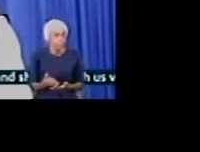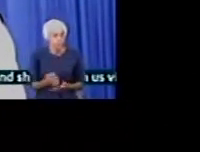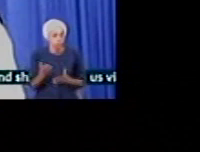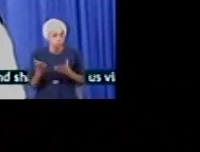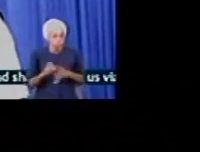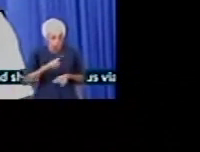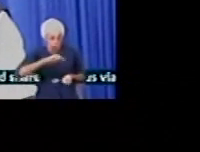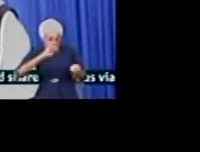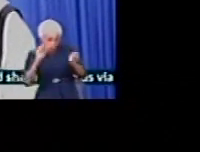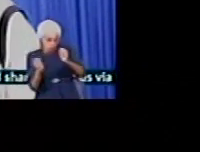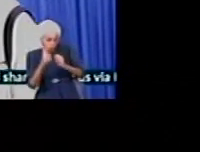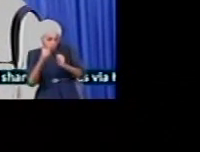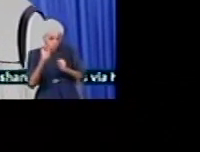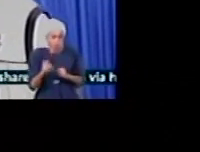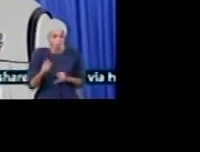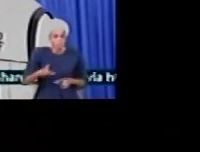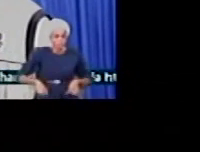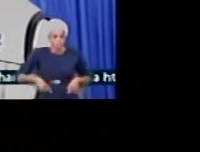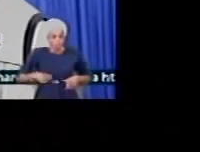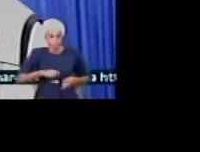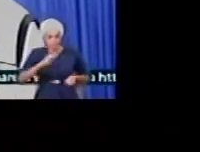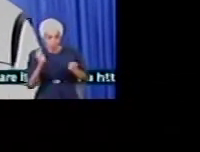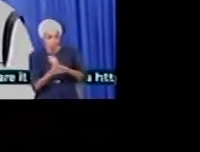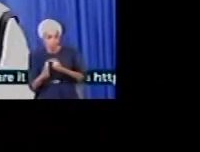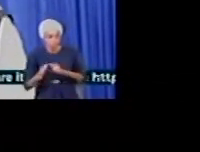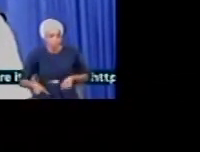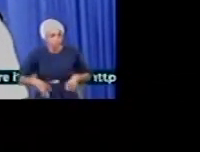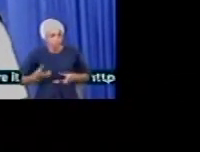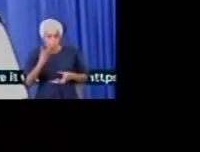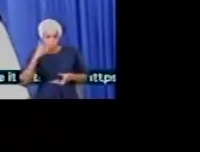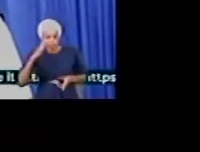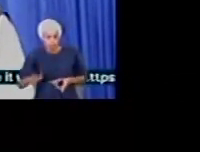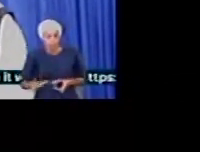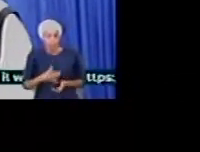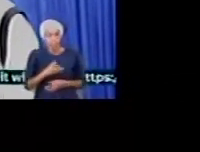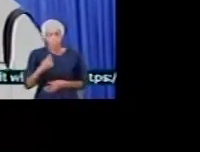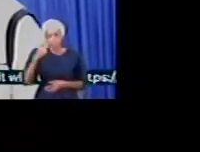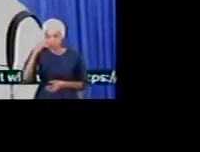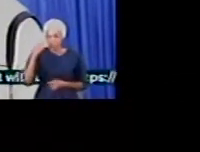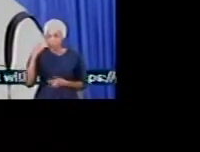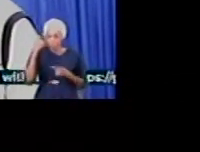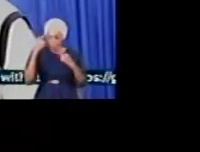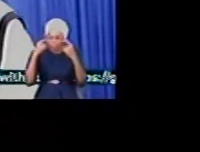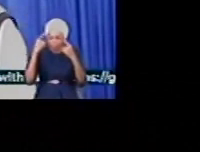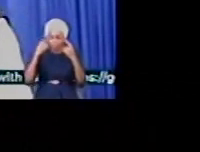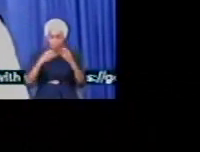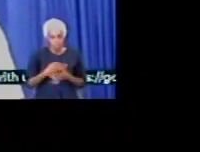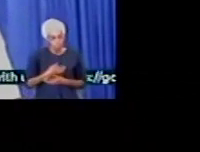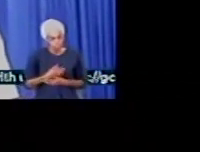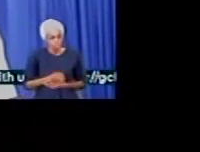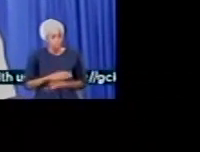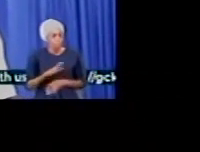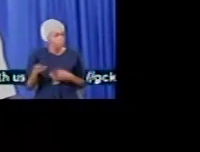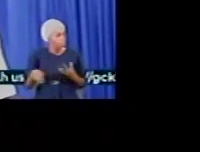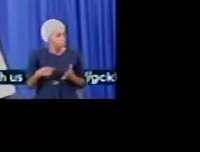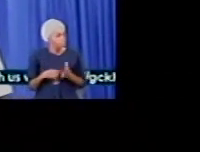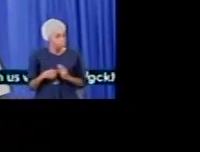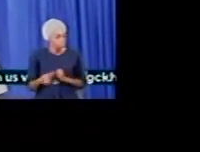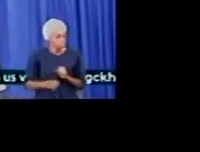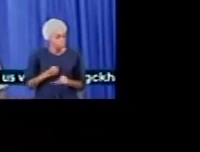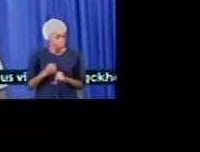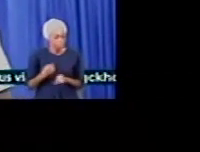if I've not been thinking well, and it's as if what the pastor says is true. Then I beg God, that